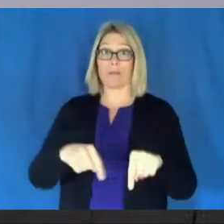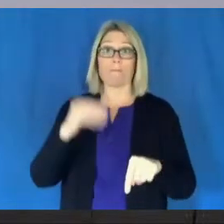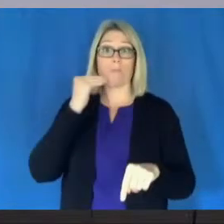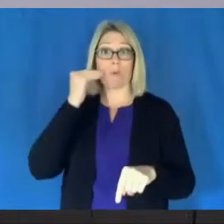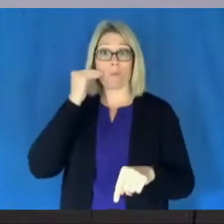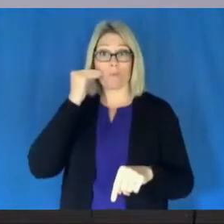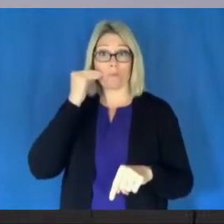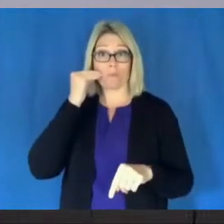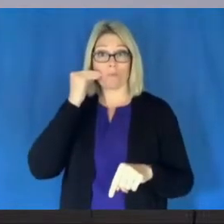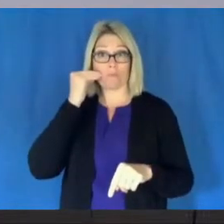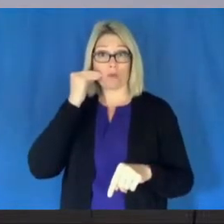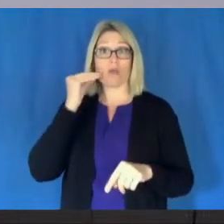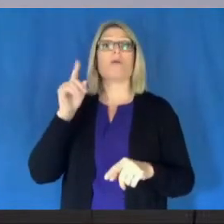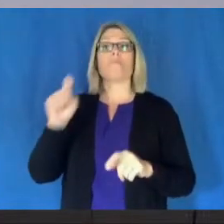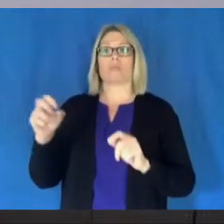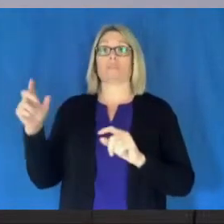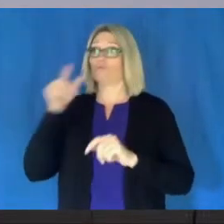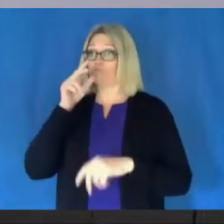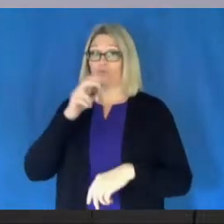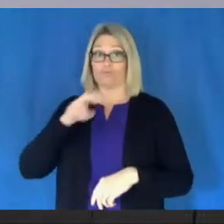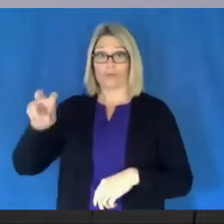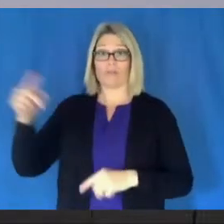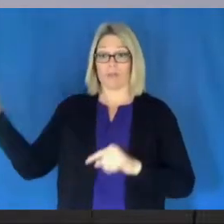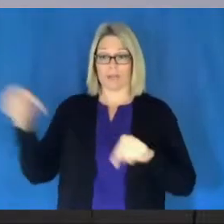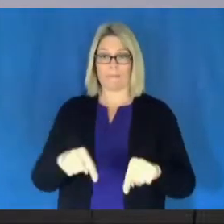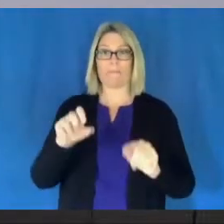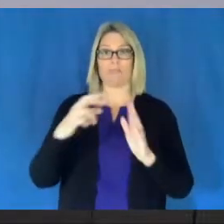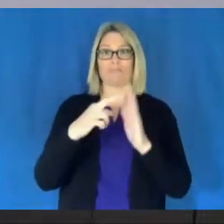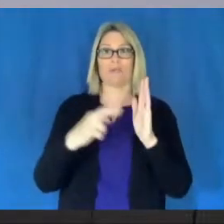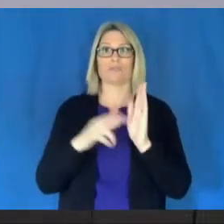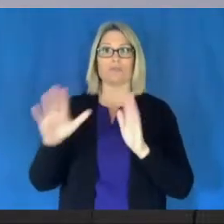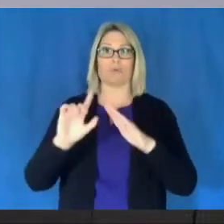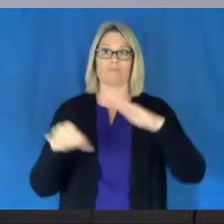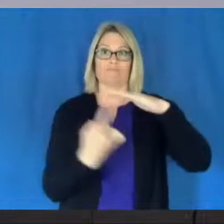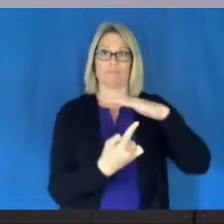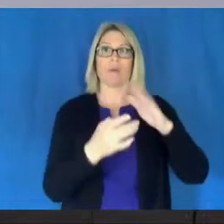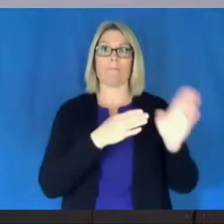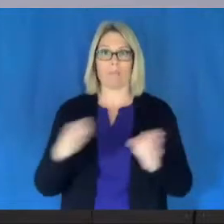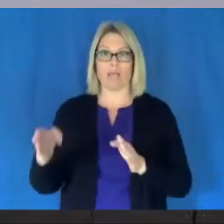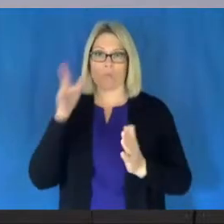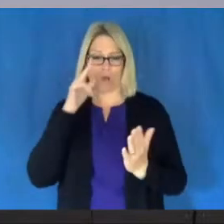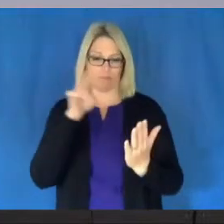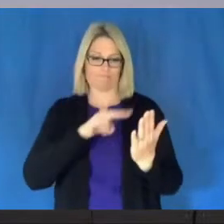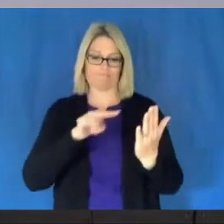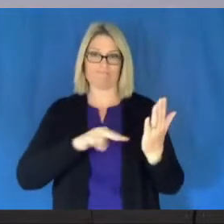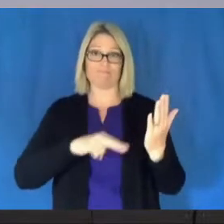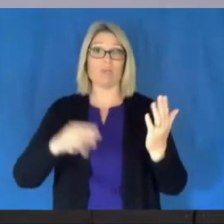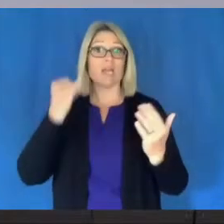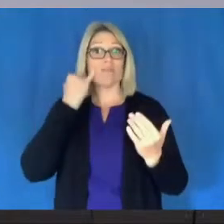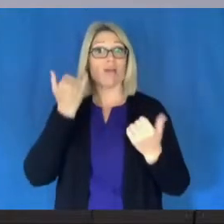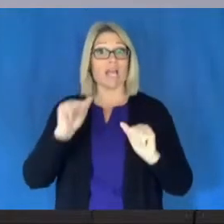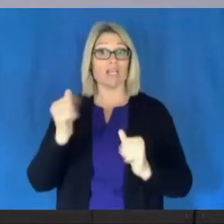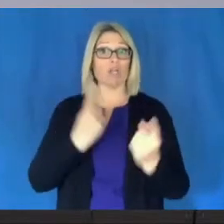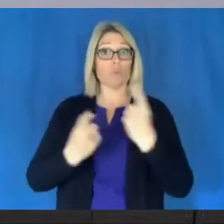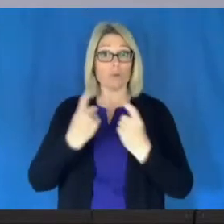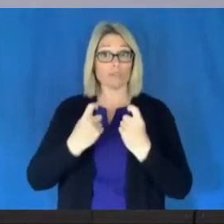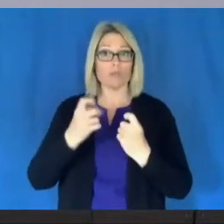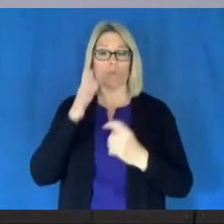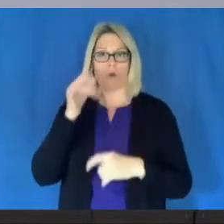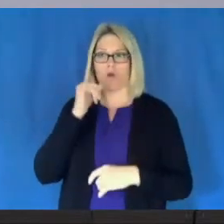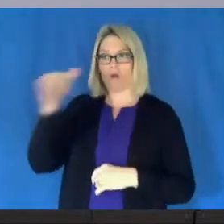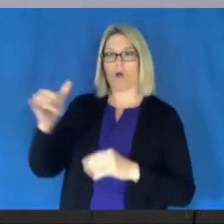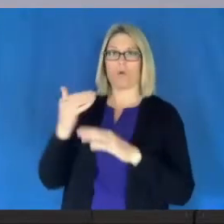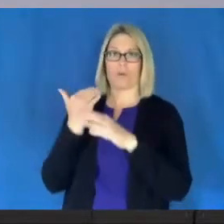province travel to register their self-isolation plan. It will be reviewed, and if there are any questions, you will receive a phone call or an